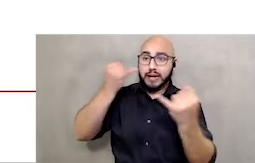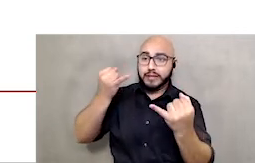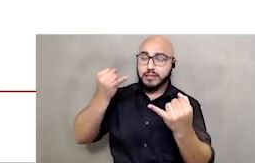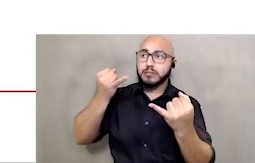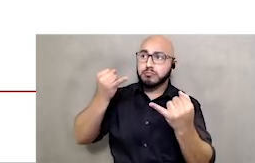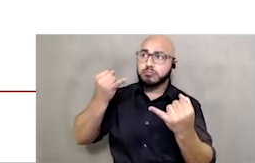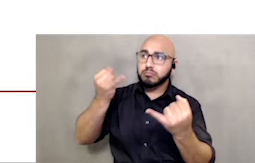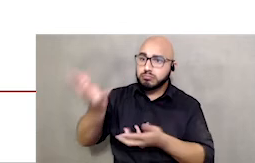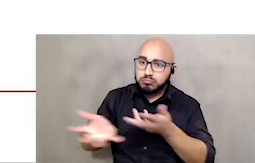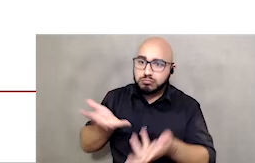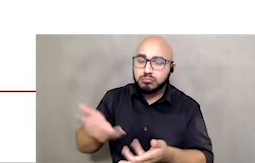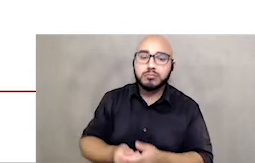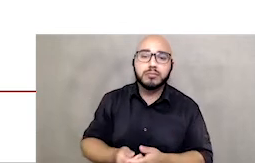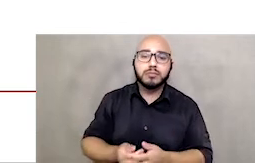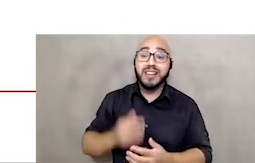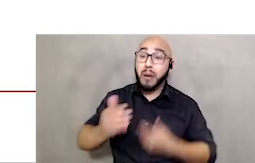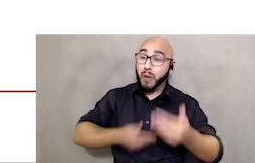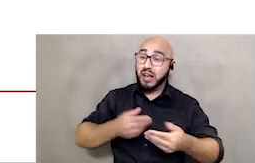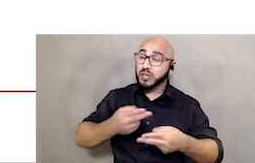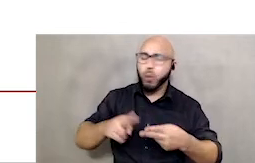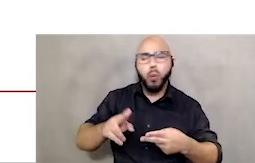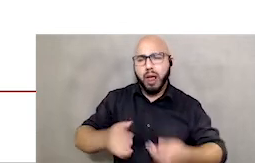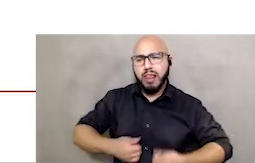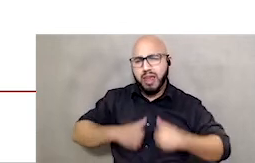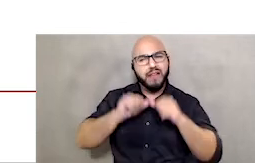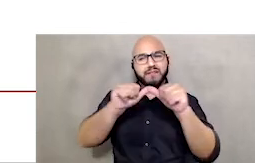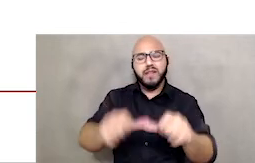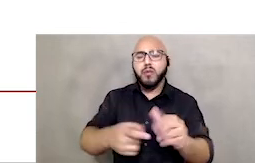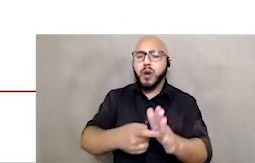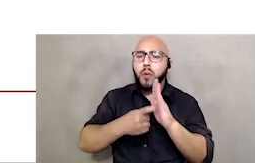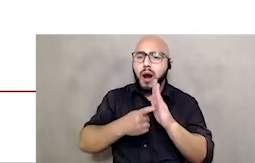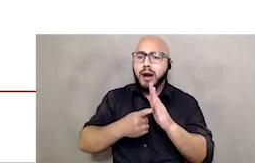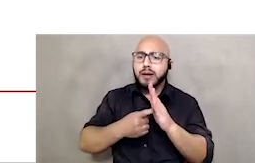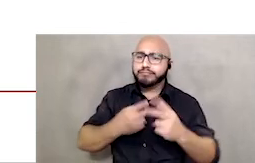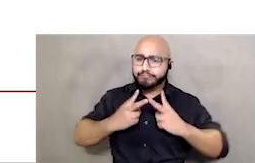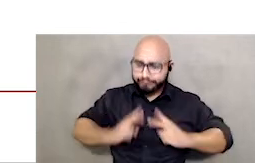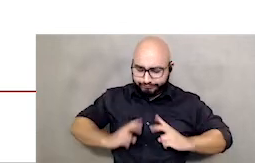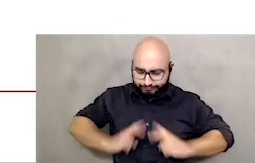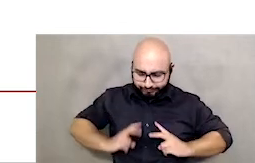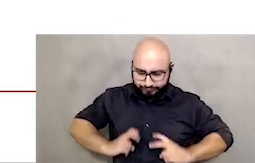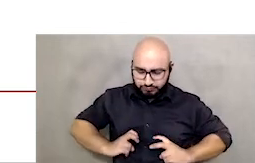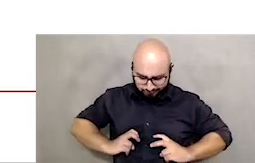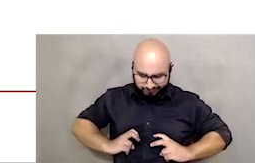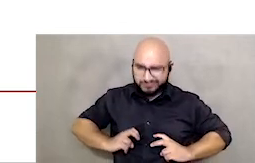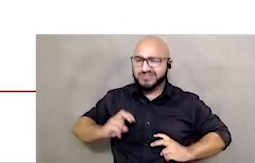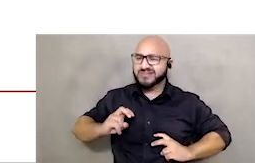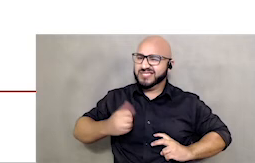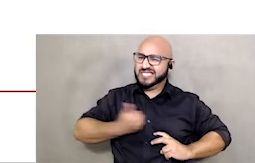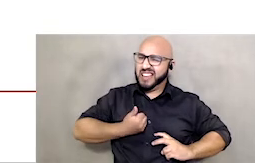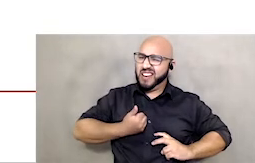also a lifelong process that requires self-reflection. And what I mean by self-reflection